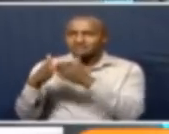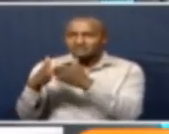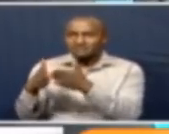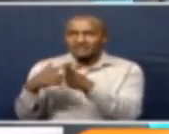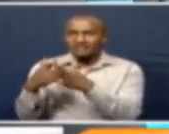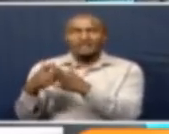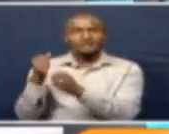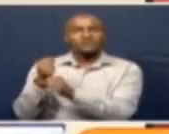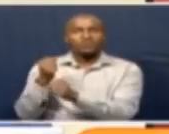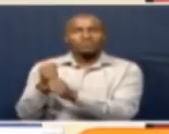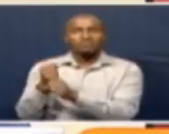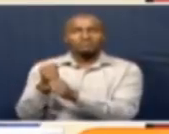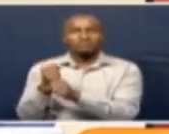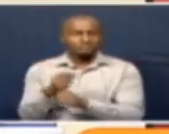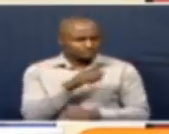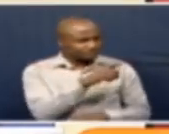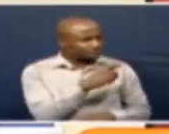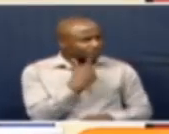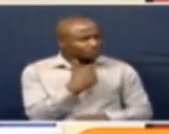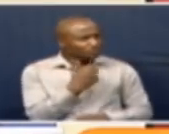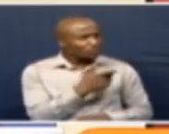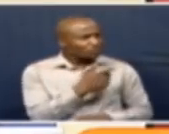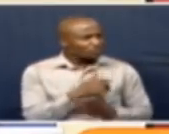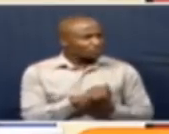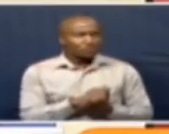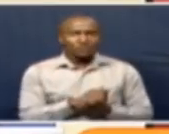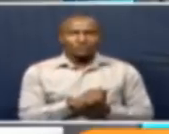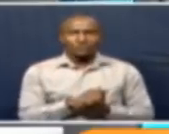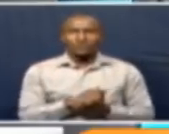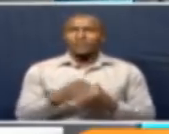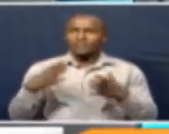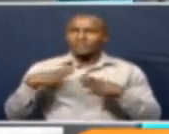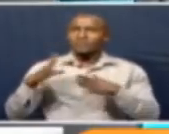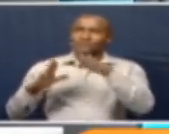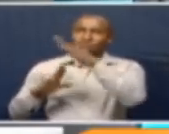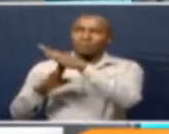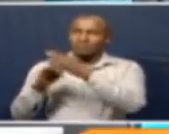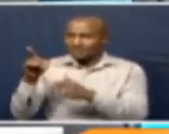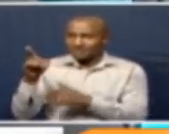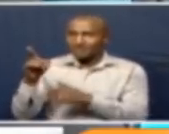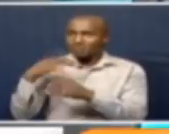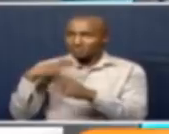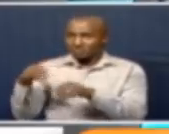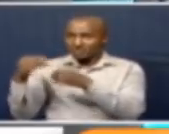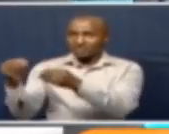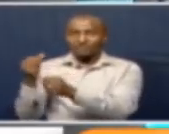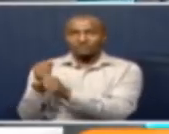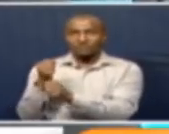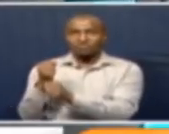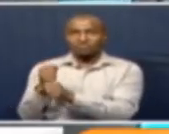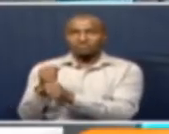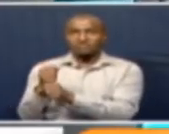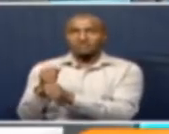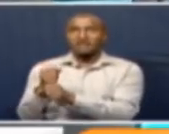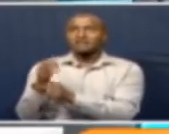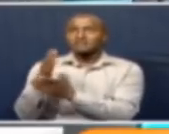mm-hmm. you know. These sexual favors are coming from who? Definitely from the people at the top, from the people who are offering you the jobs, from the people who